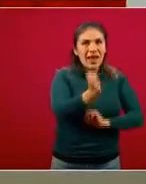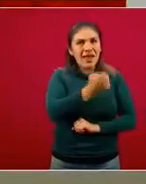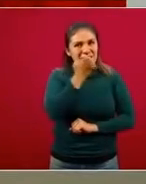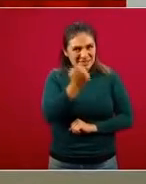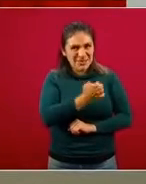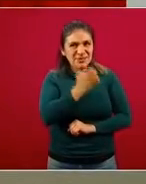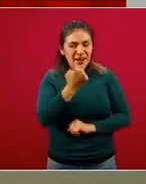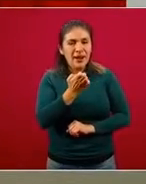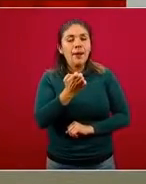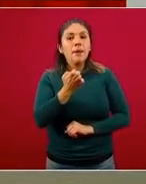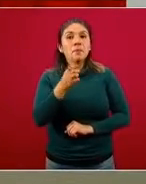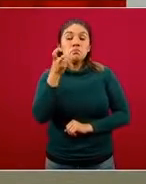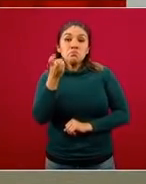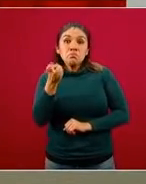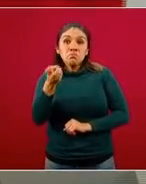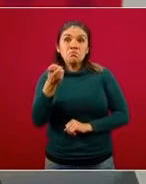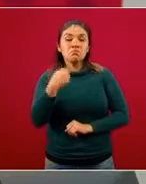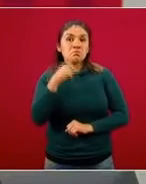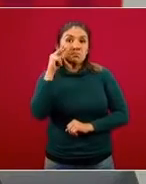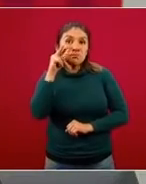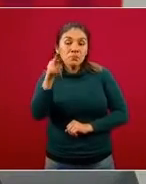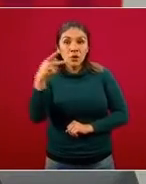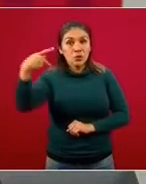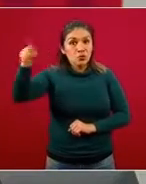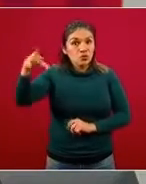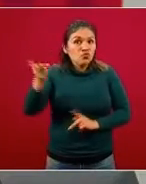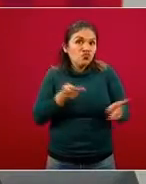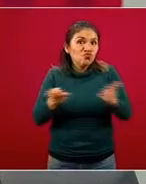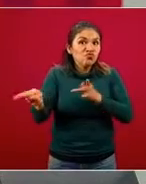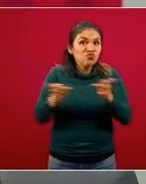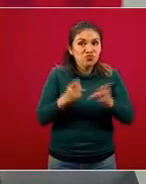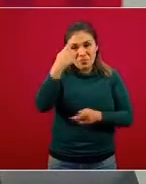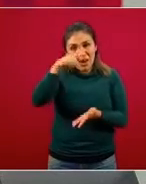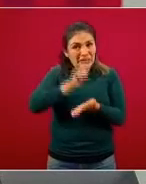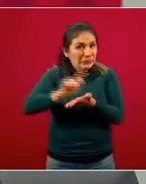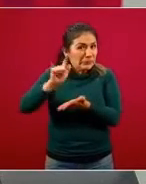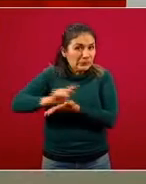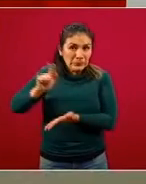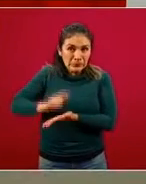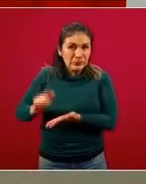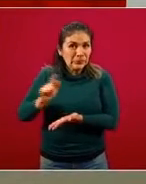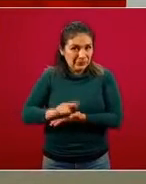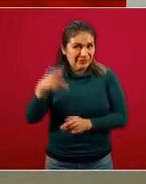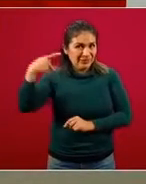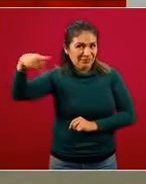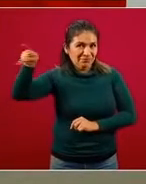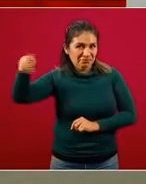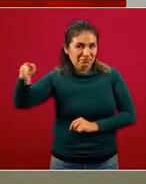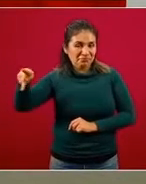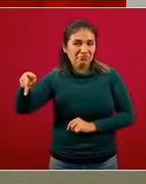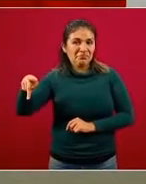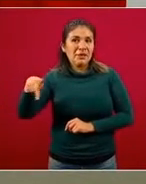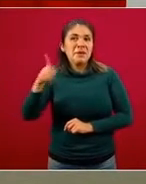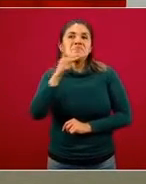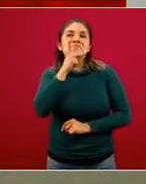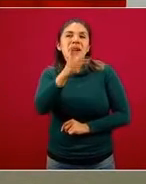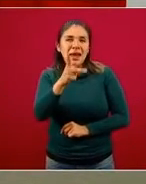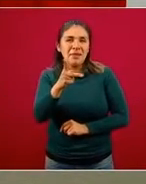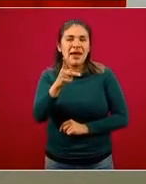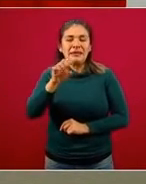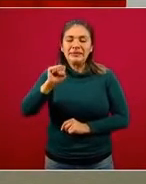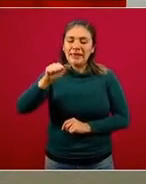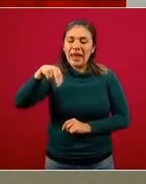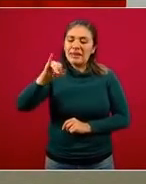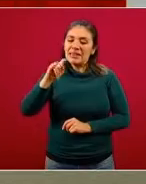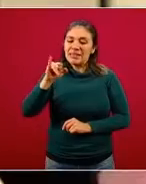them to school, how they y go into obviamente pues el school, protocolo de and sanitización, perdón, what the si health no dije bien product protocol is perdón,